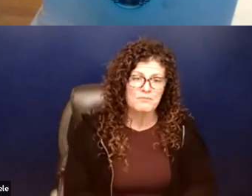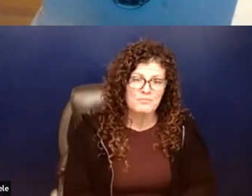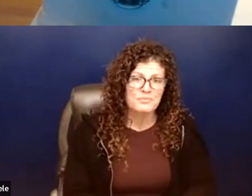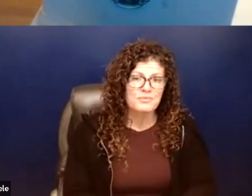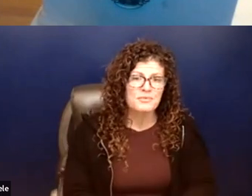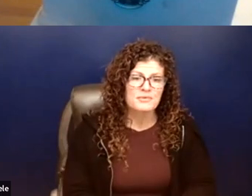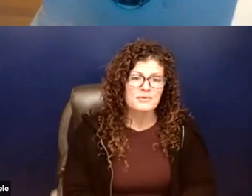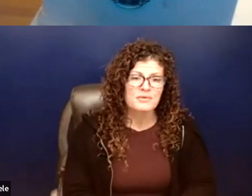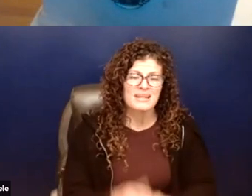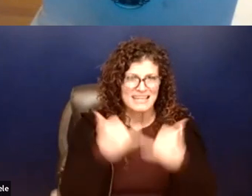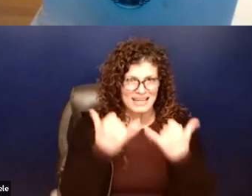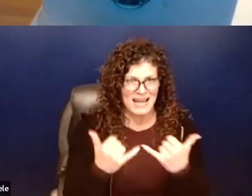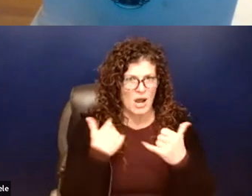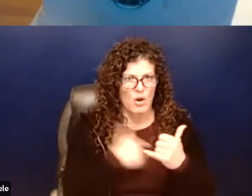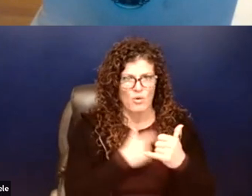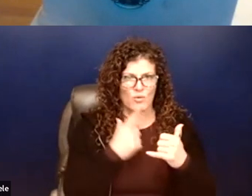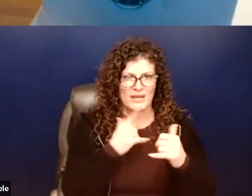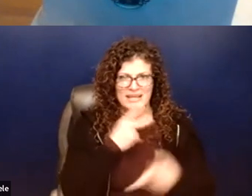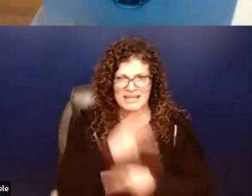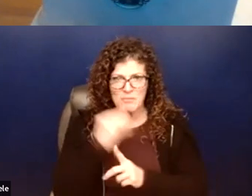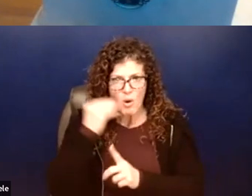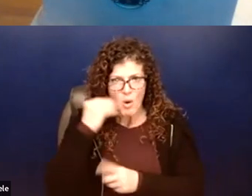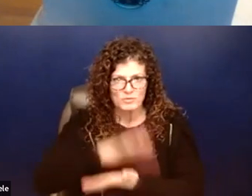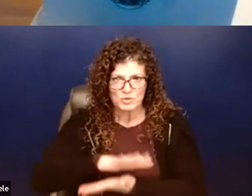We are homeschooling now, but I'm hoping to return to